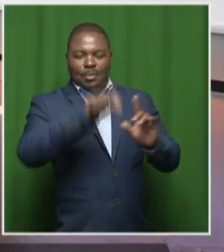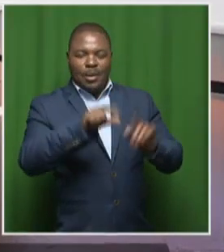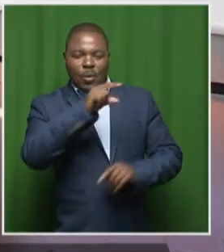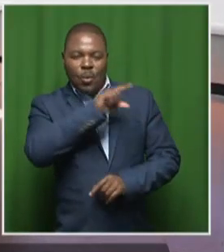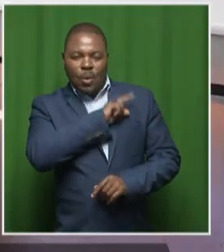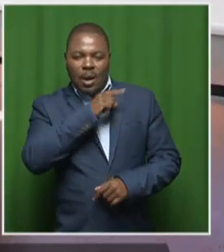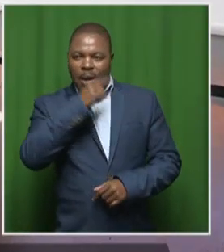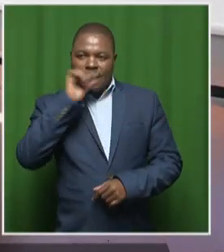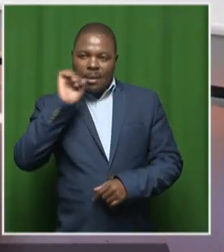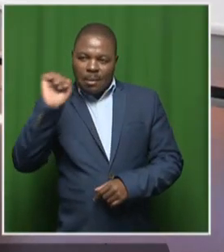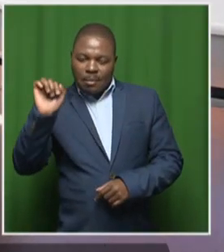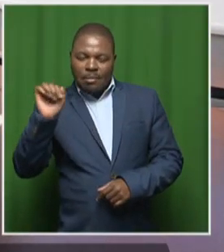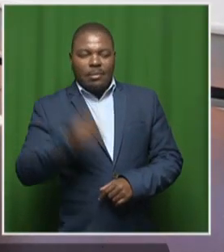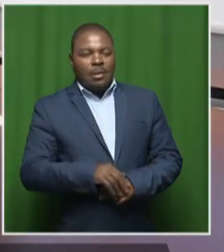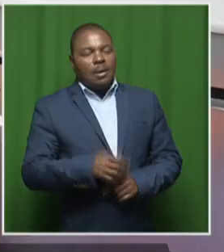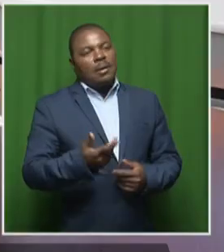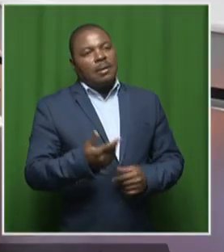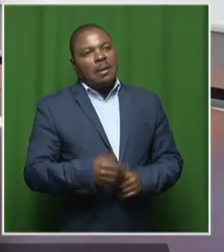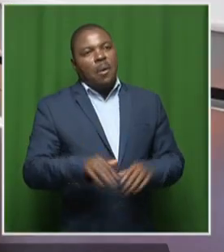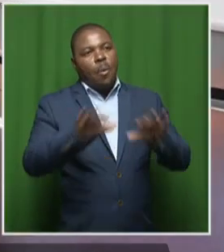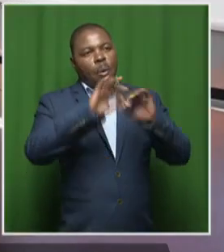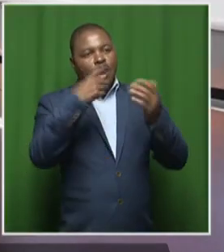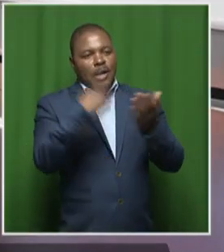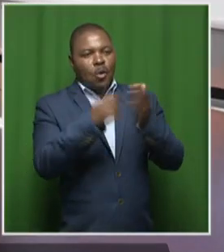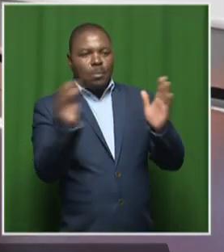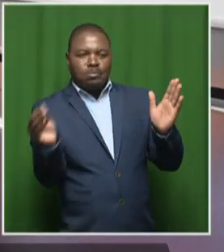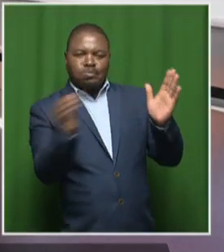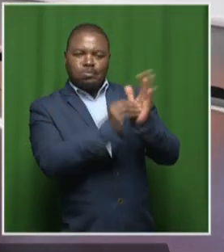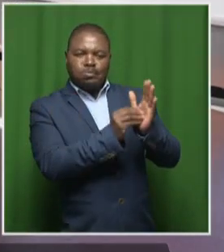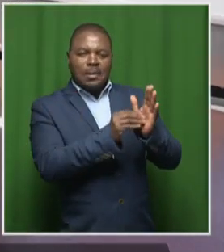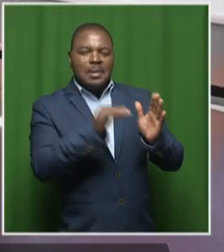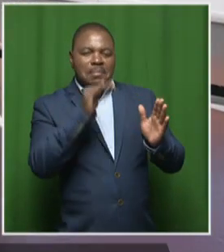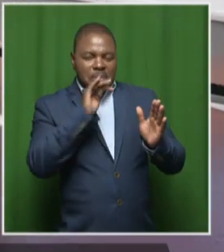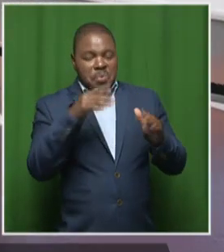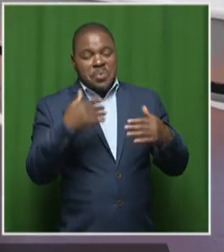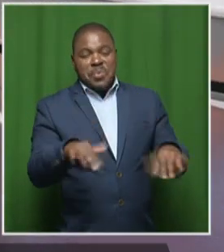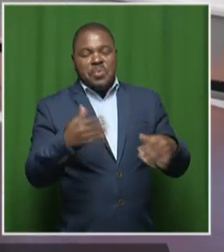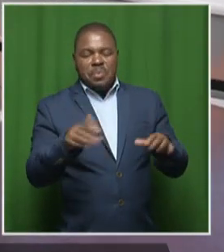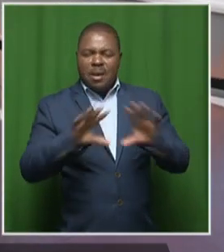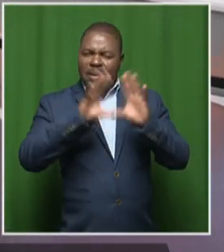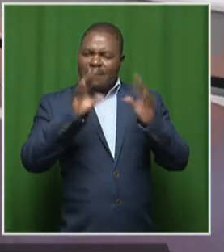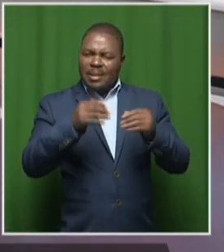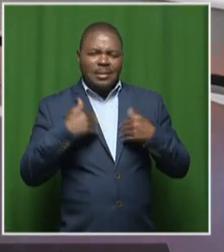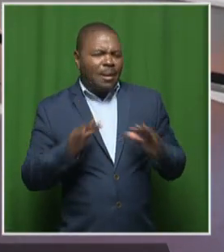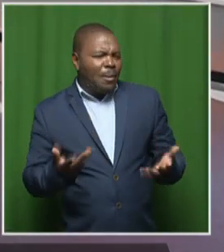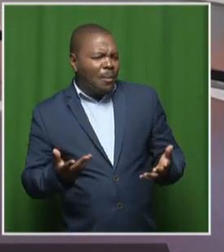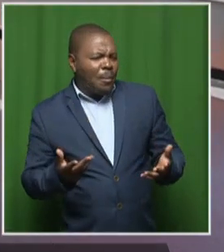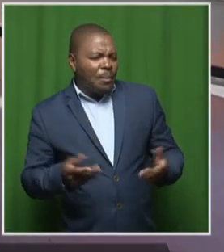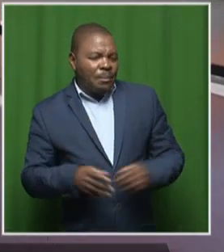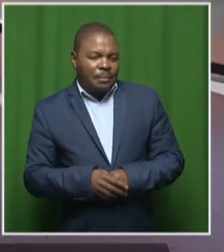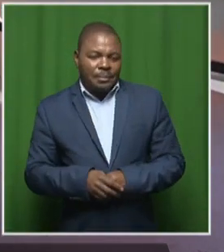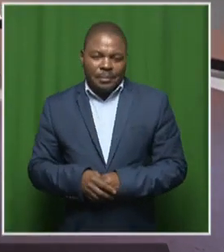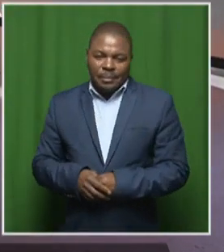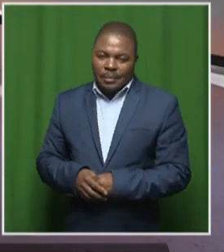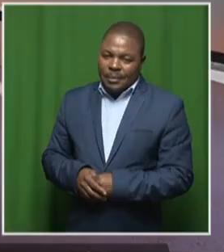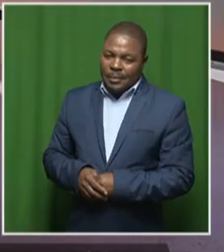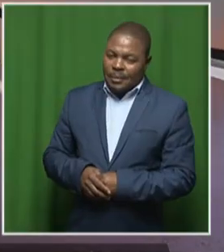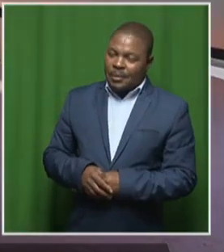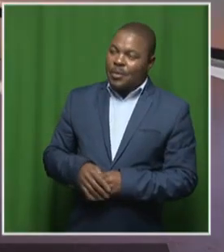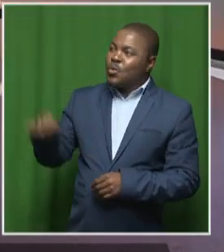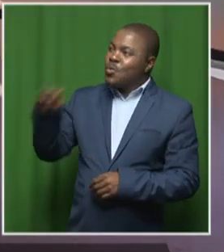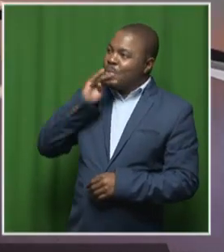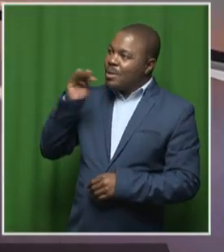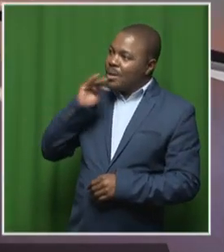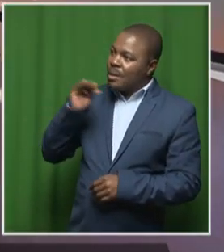name made it onto the World Book of Records speaks volumes of the kind of work that you do. How did it all start for you? You mean the Guinness World Record or the